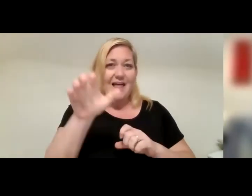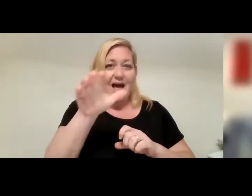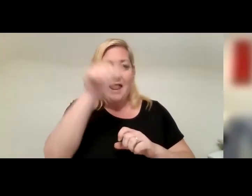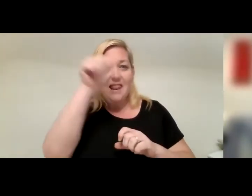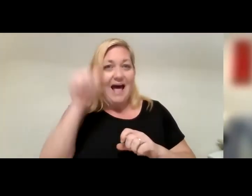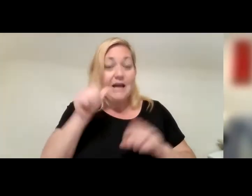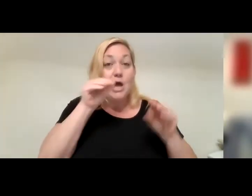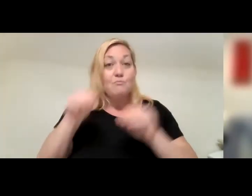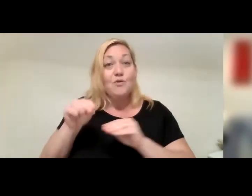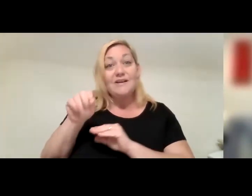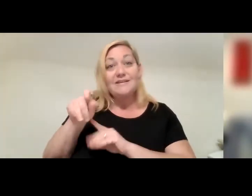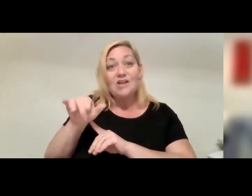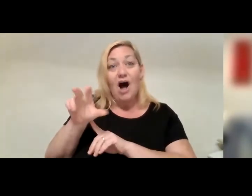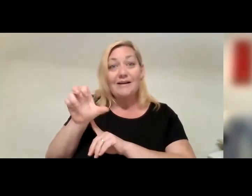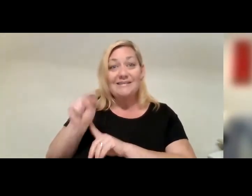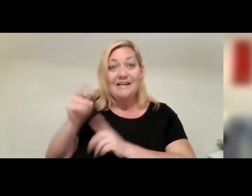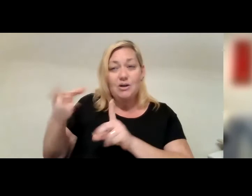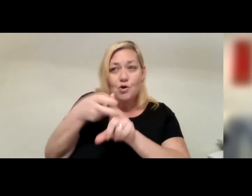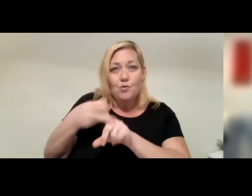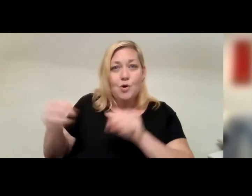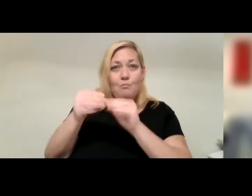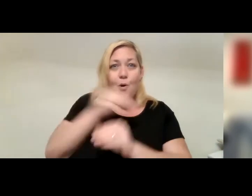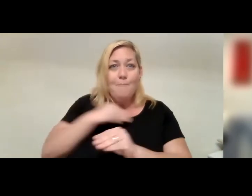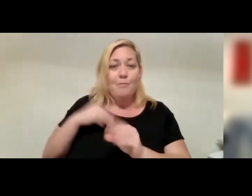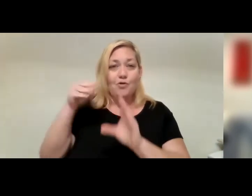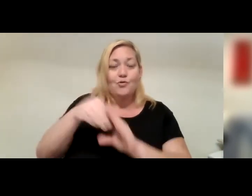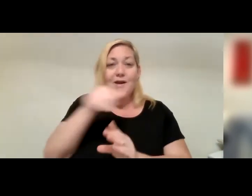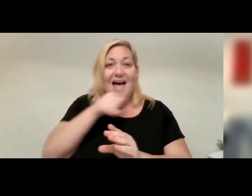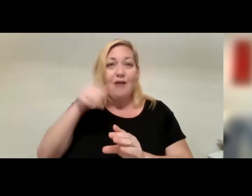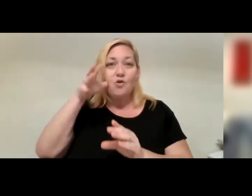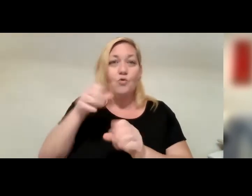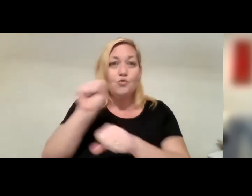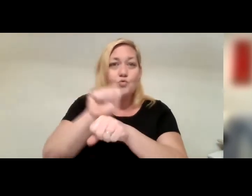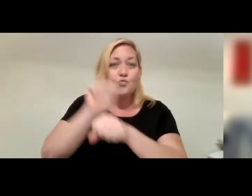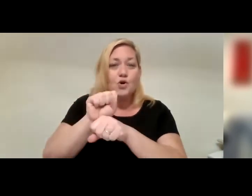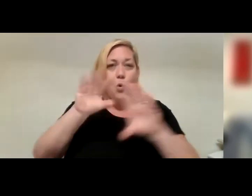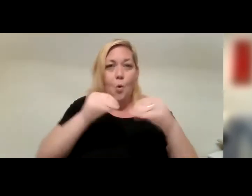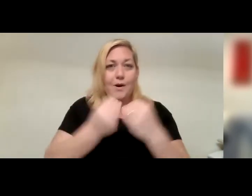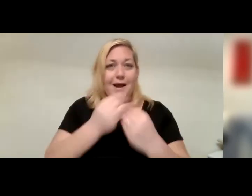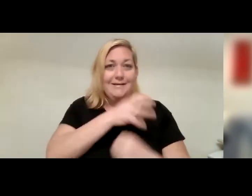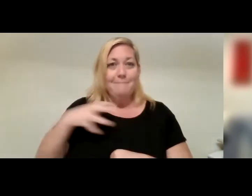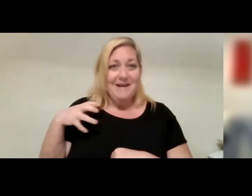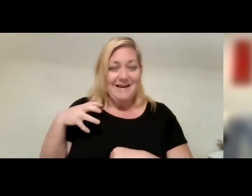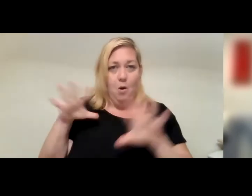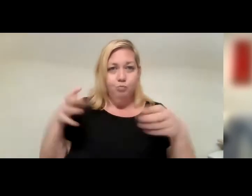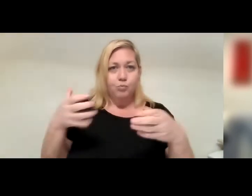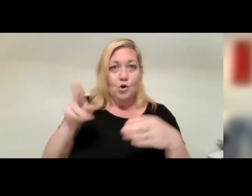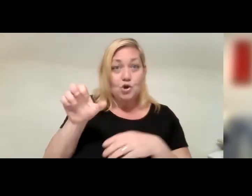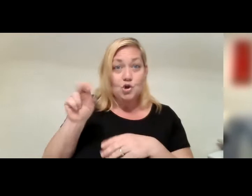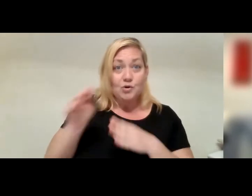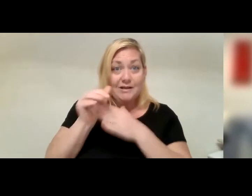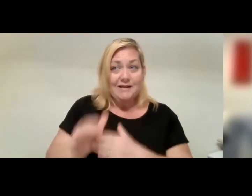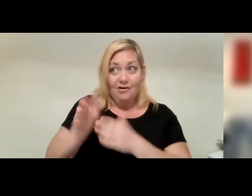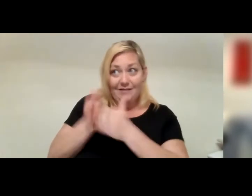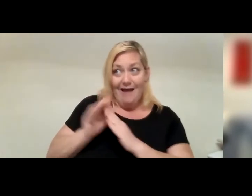he recruited more than 1,000 new members to join the Agricultural Workers Organizing Committee. Union leaders asked him